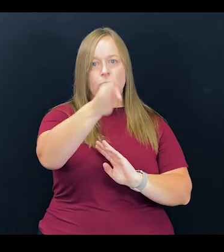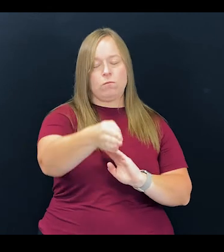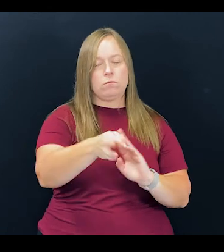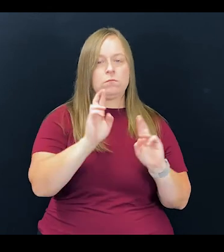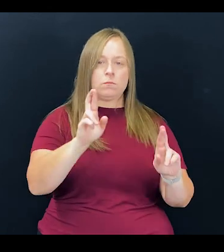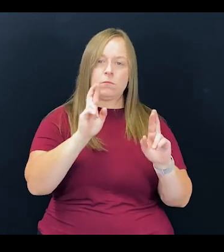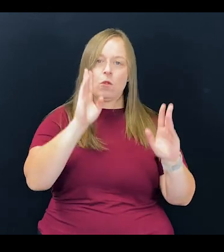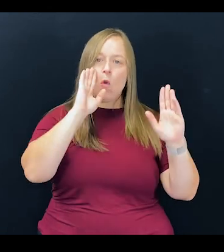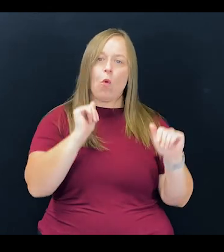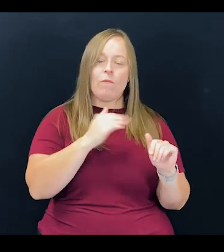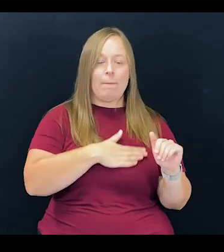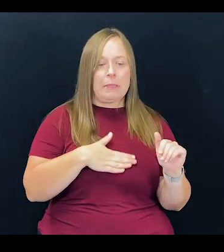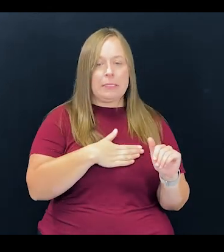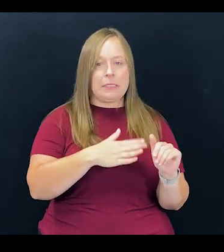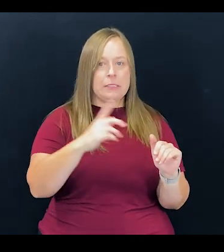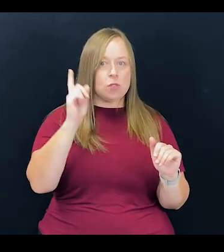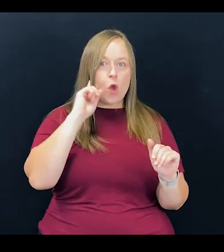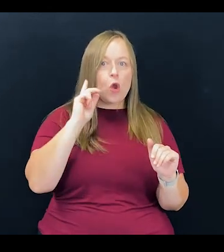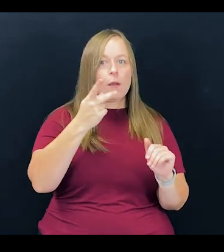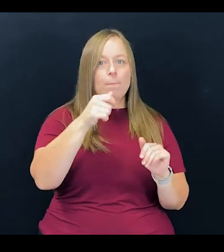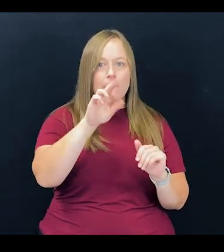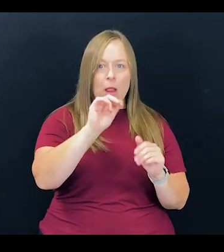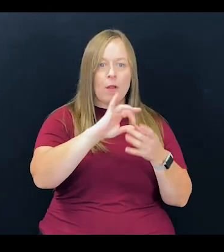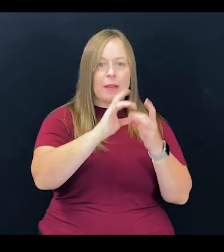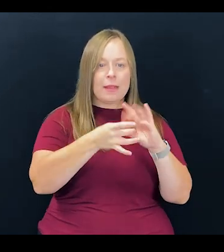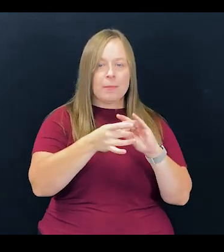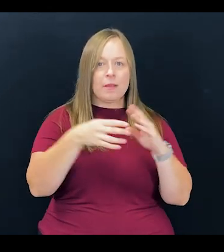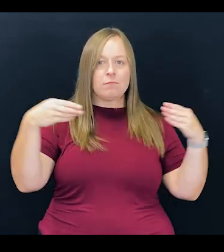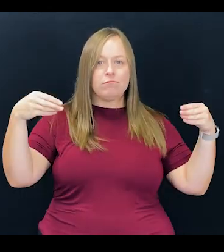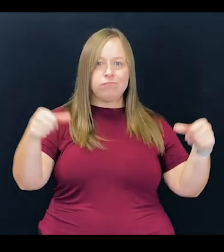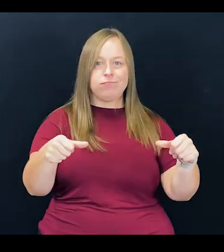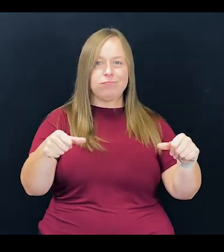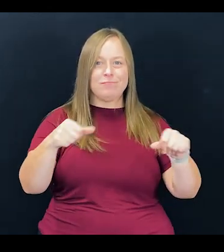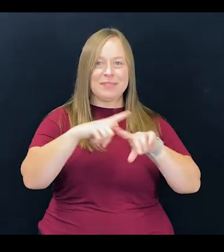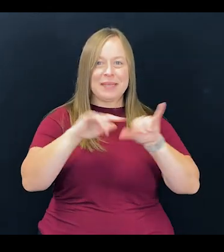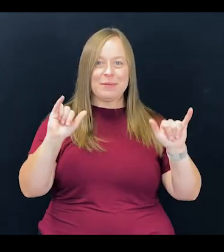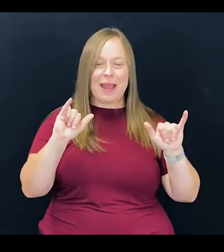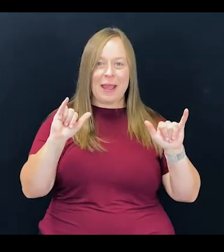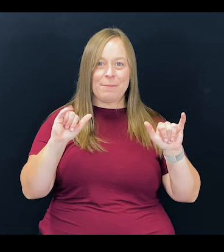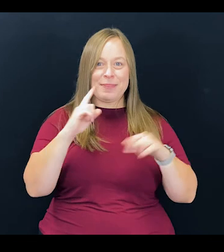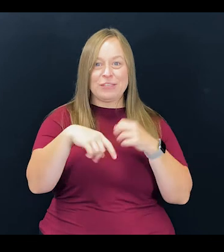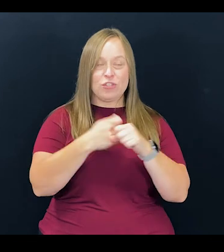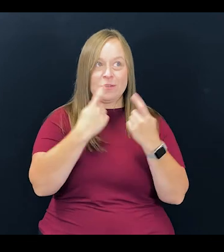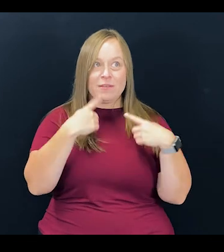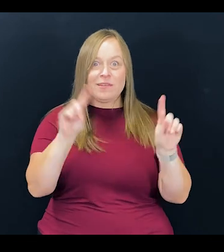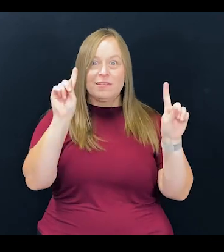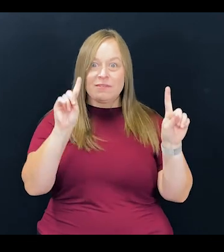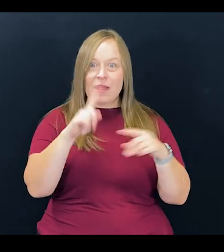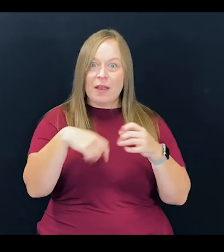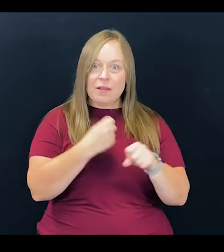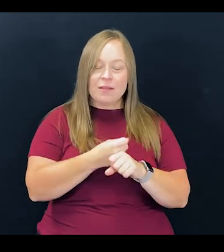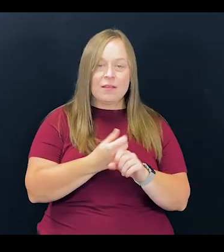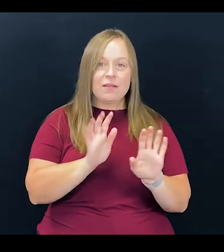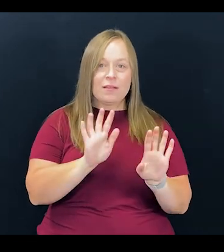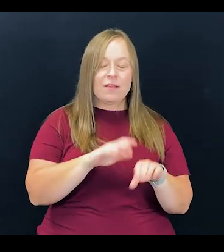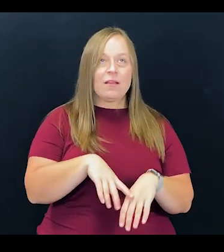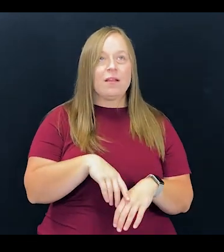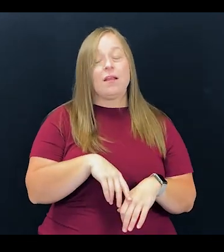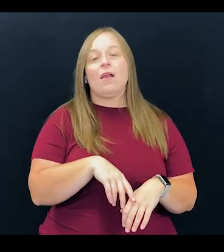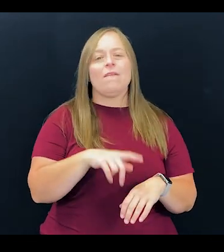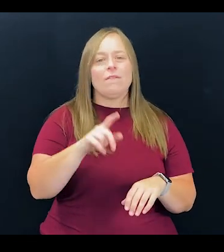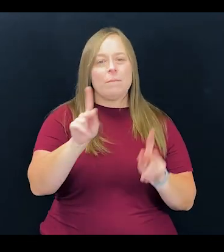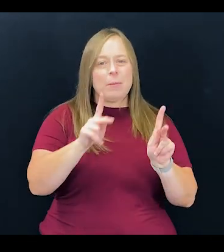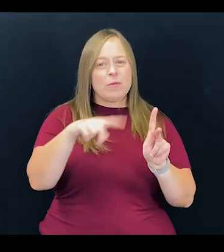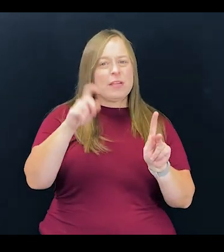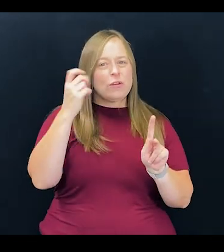norm going forward. I am very pleased to have heard that the Paralympians are being paid the same this year. And